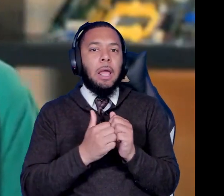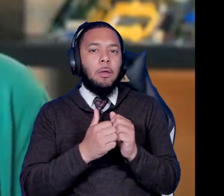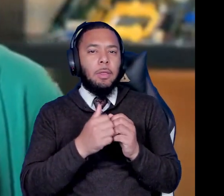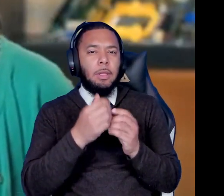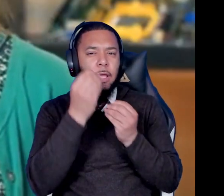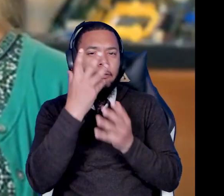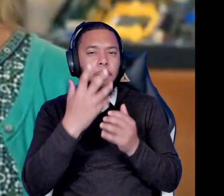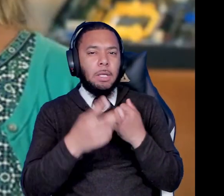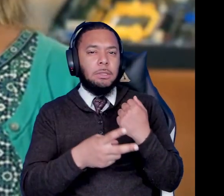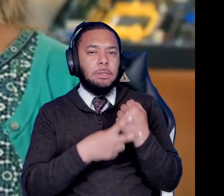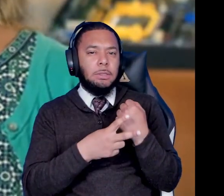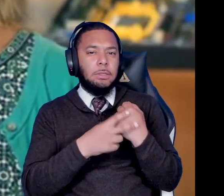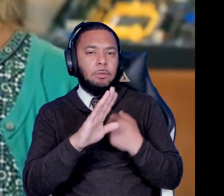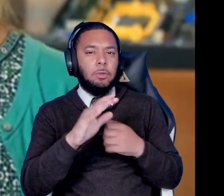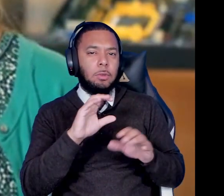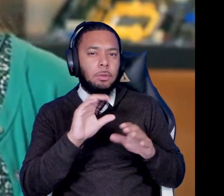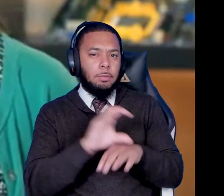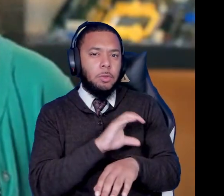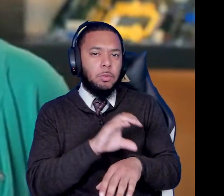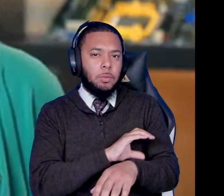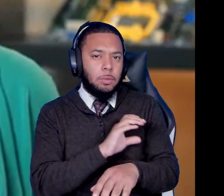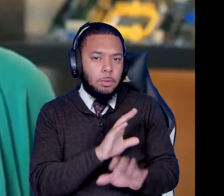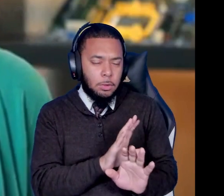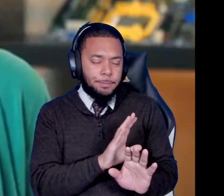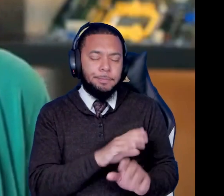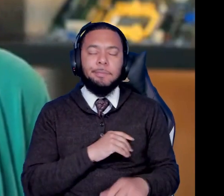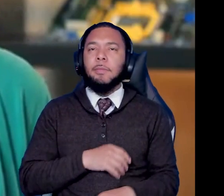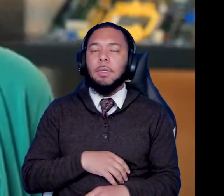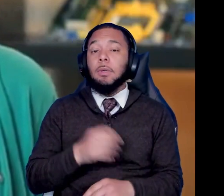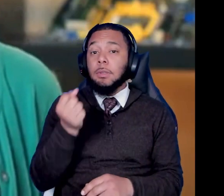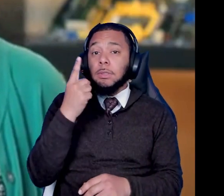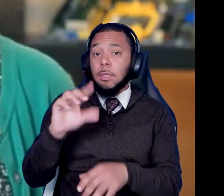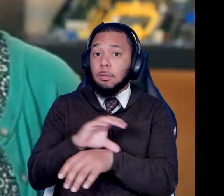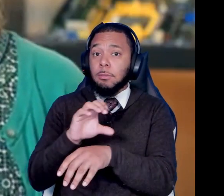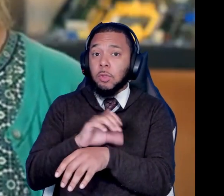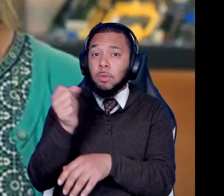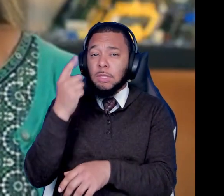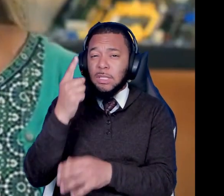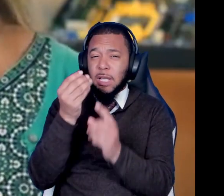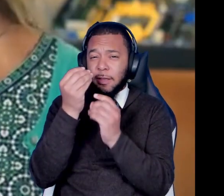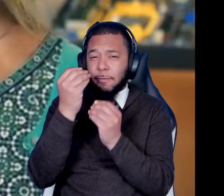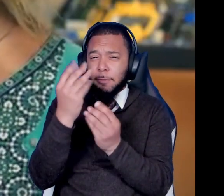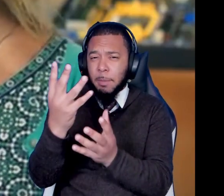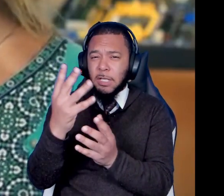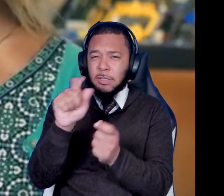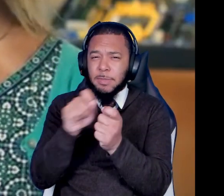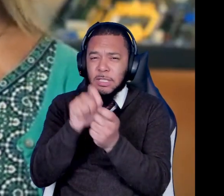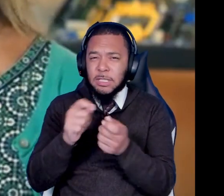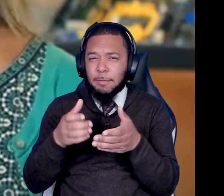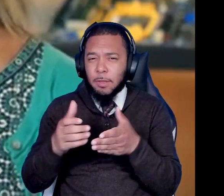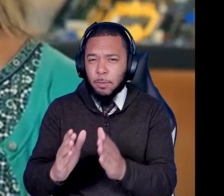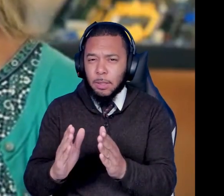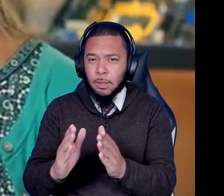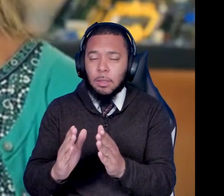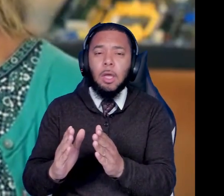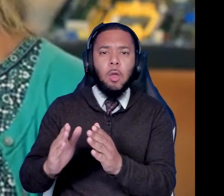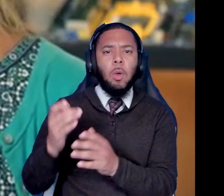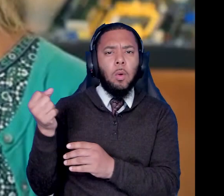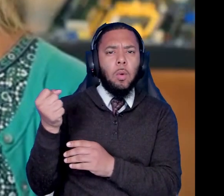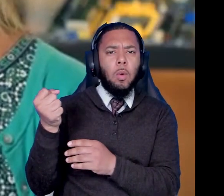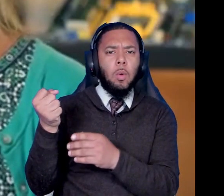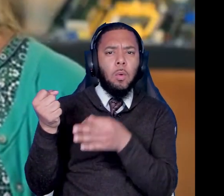only understands certain things, and we're going to talk a lot more about that at a later time. But right now I want to talk